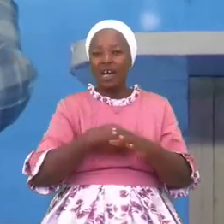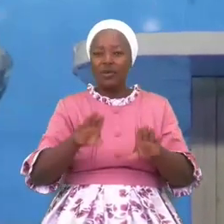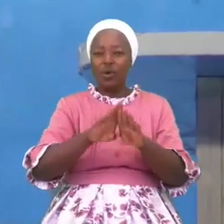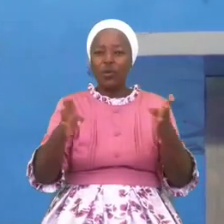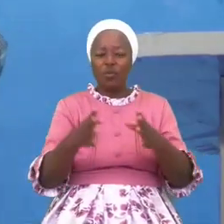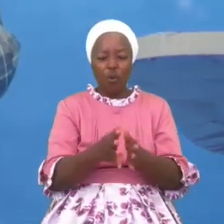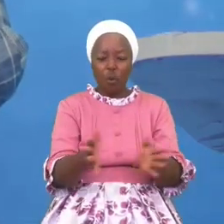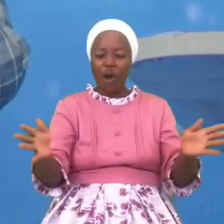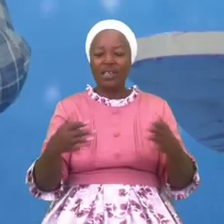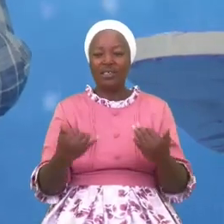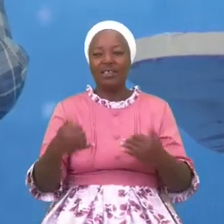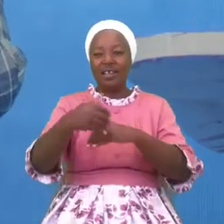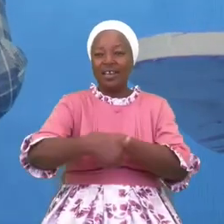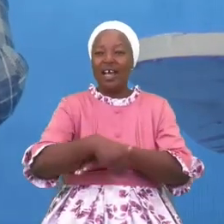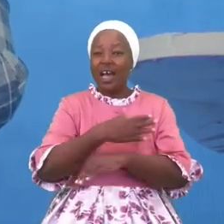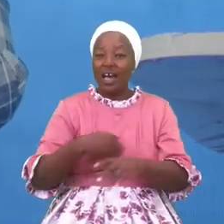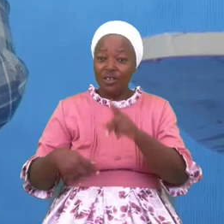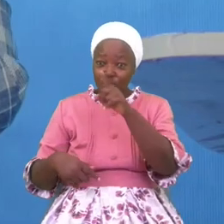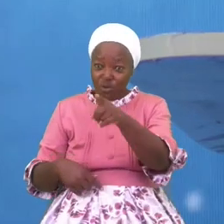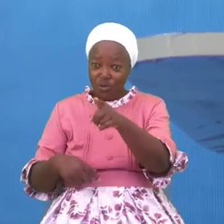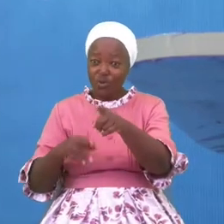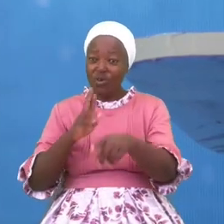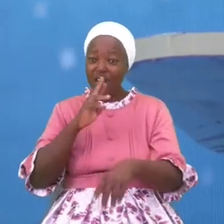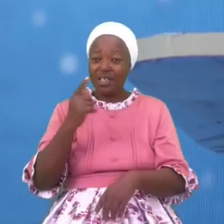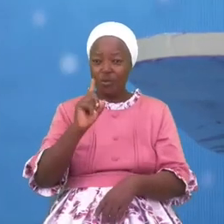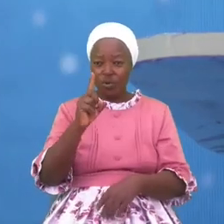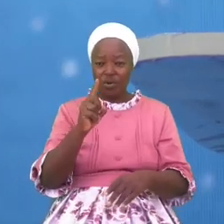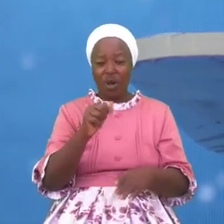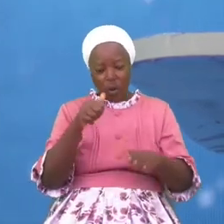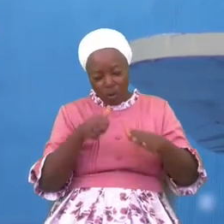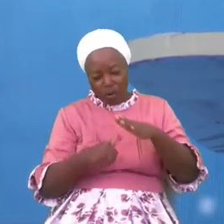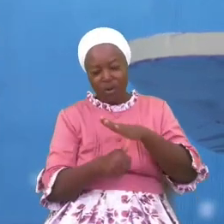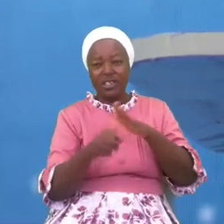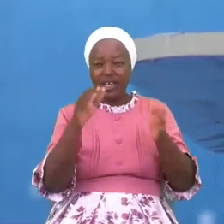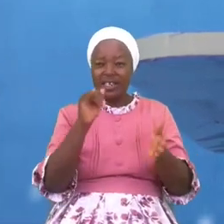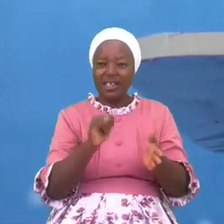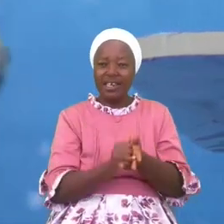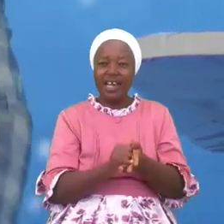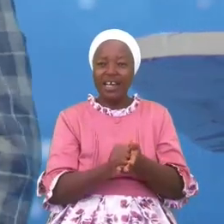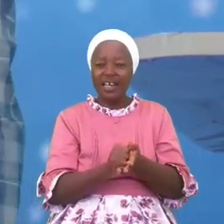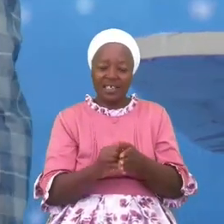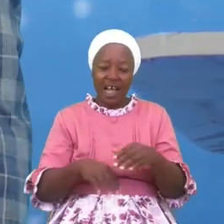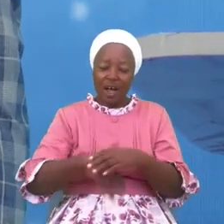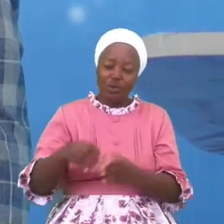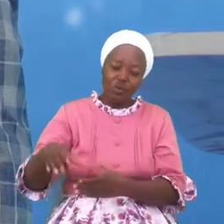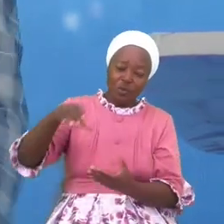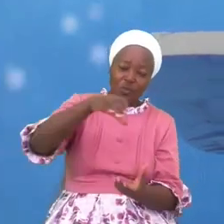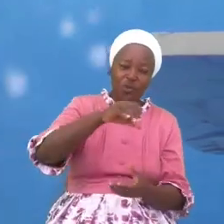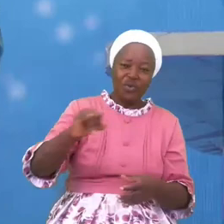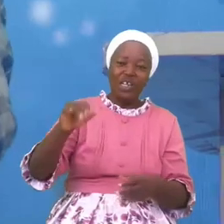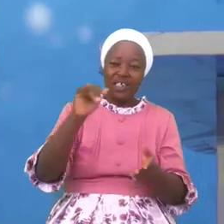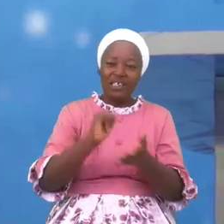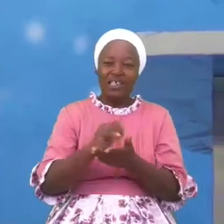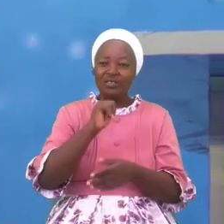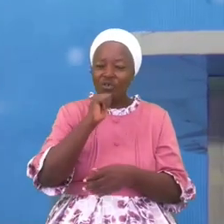one under that outpouring, that unforgettable power that the Lord will do